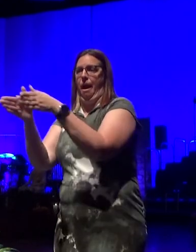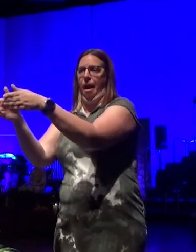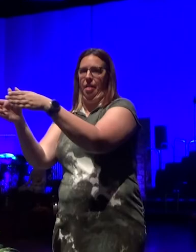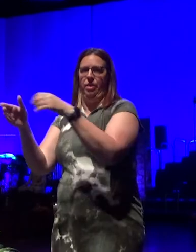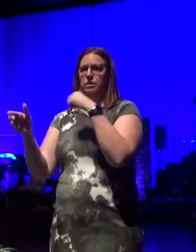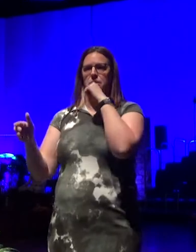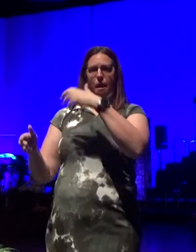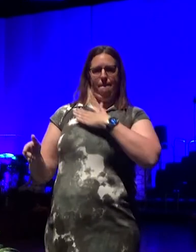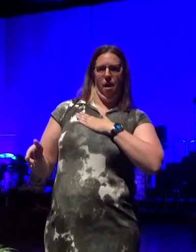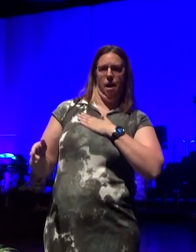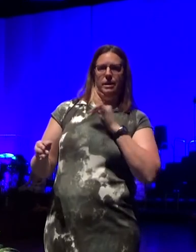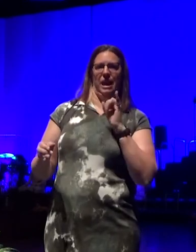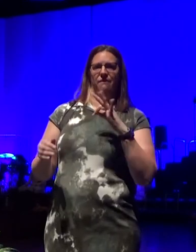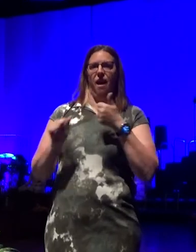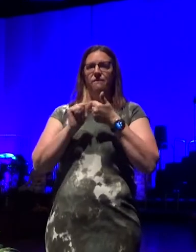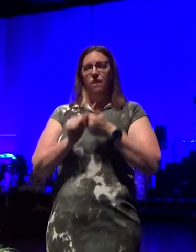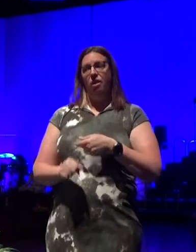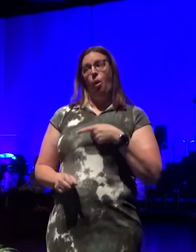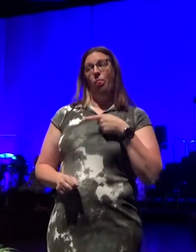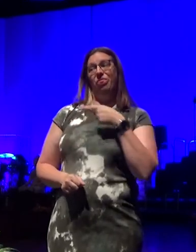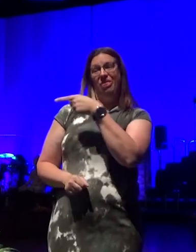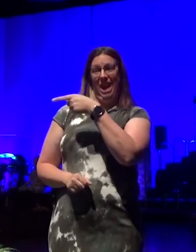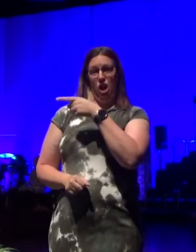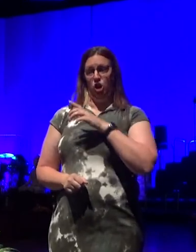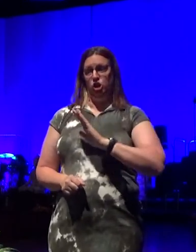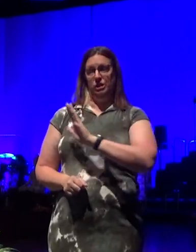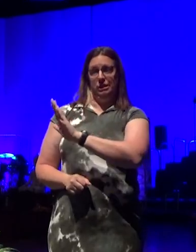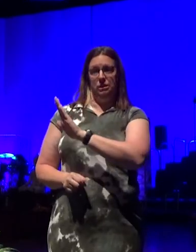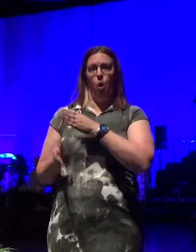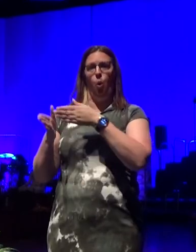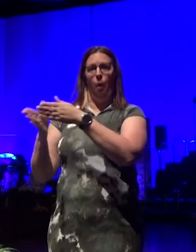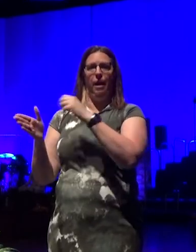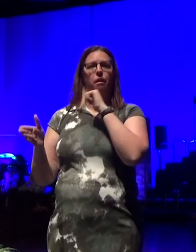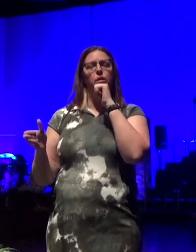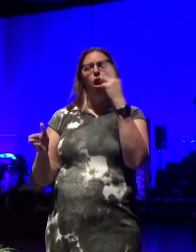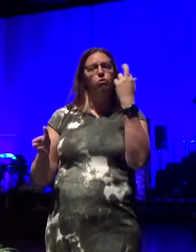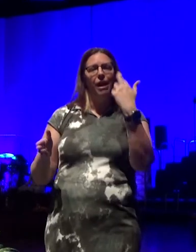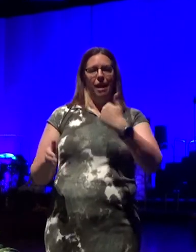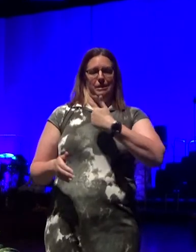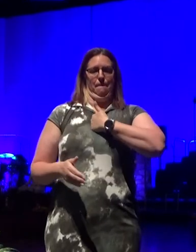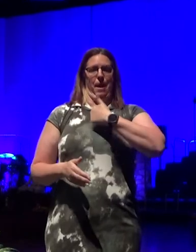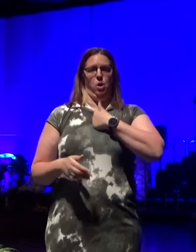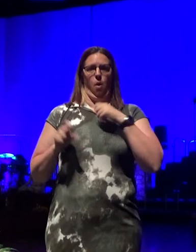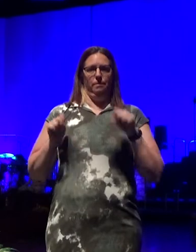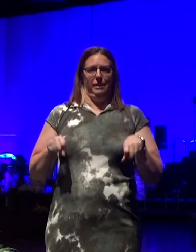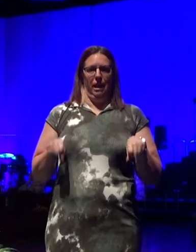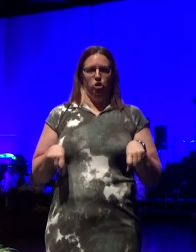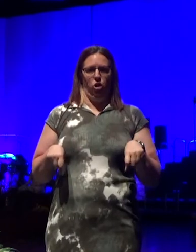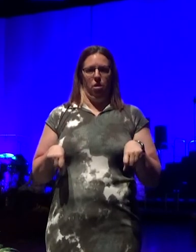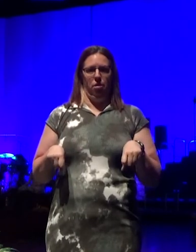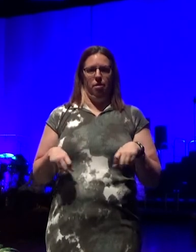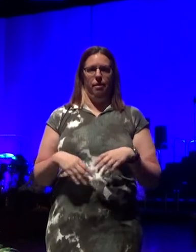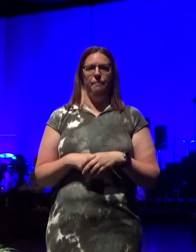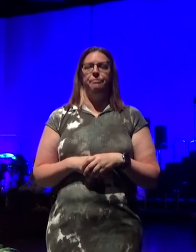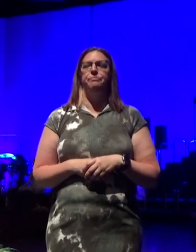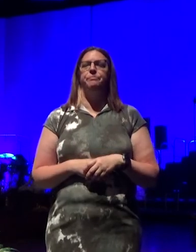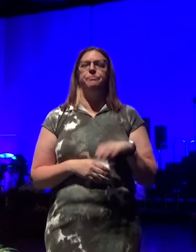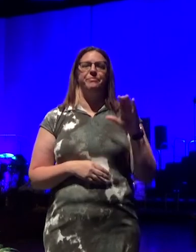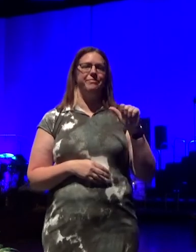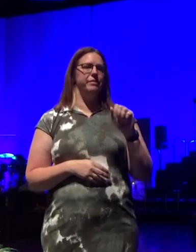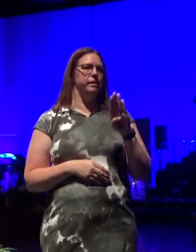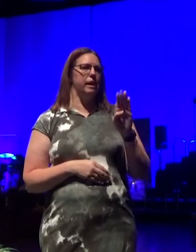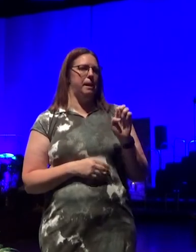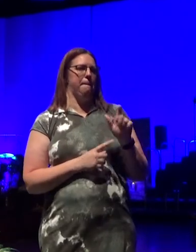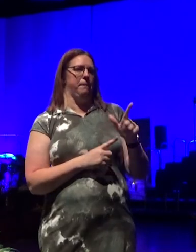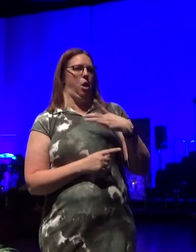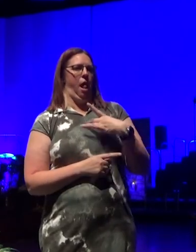to realize your potential." Campbell would speak of Arthurian legends, the Knights of the Round Table, and he would say that when they